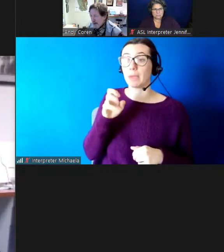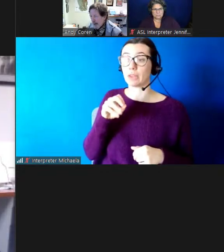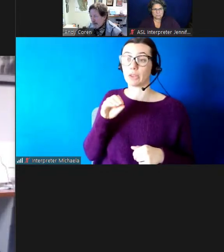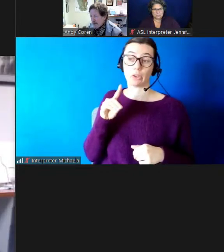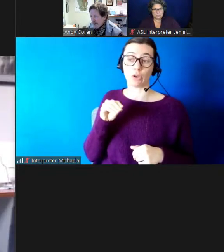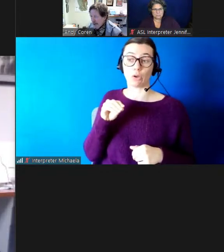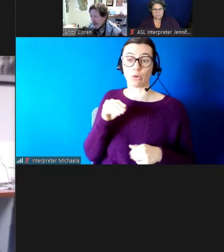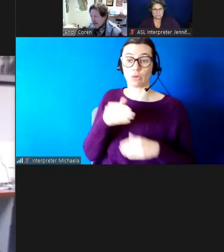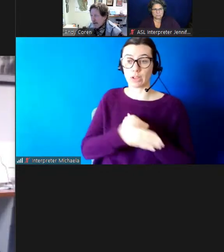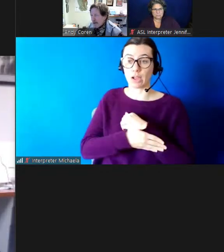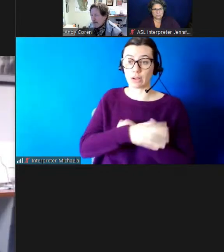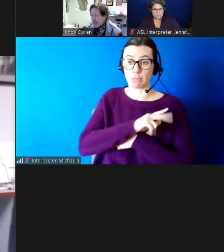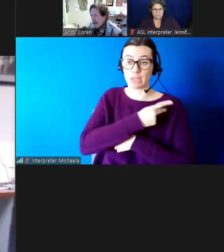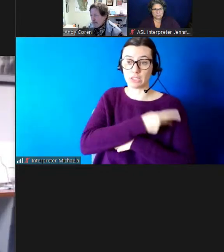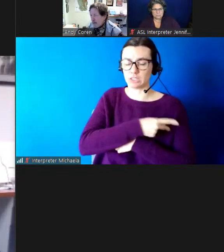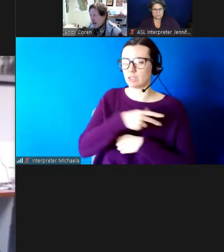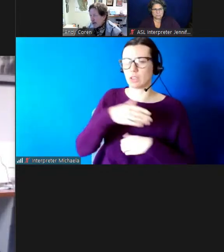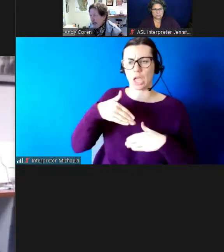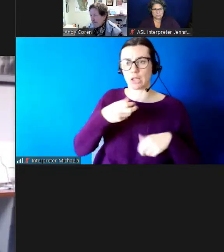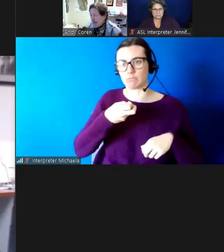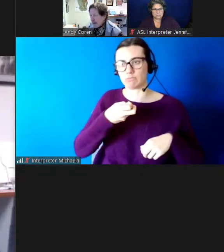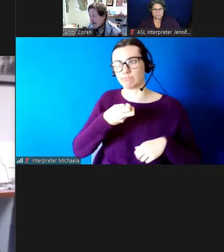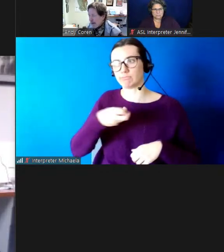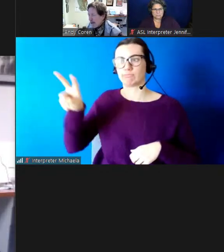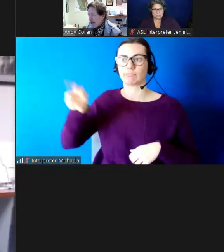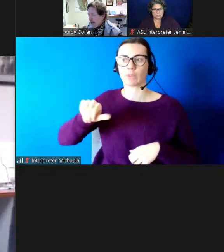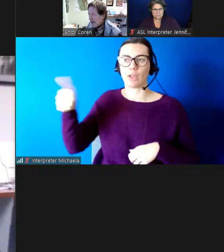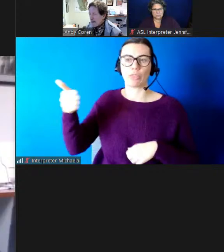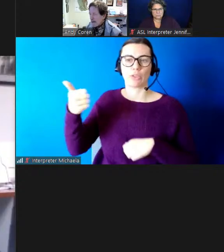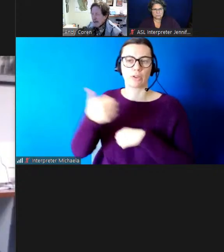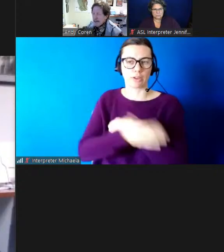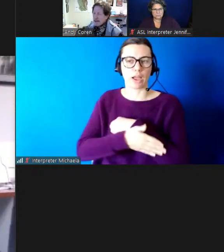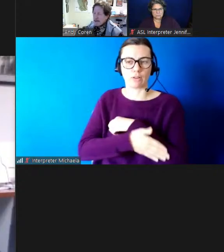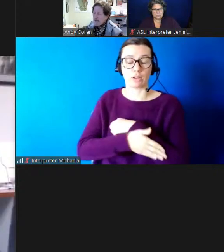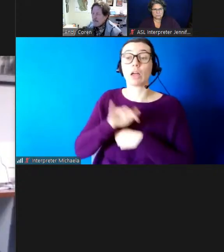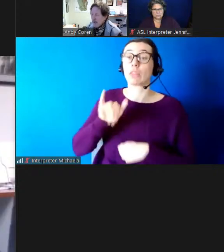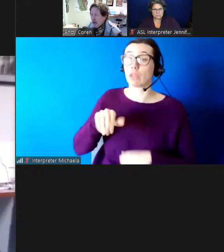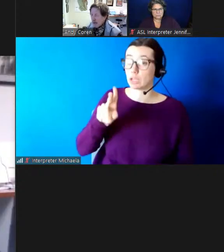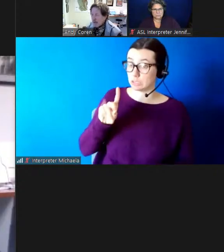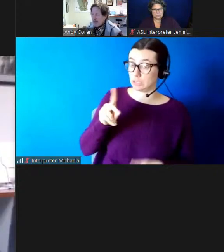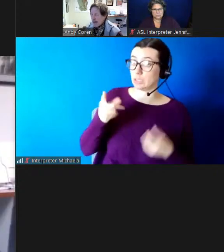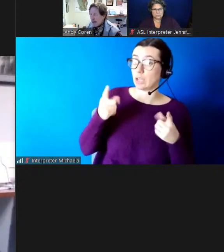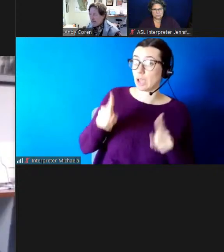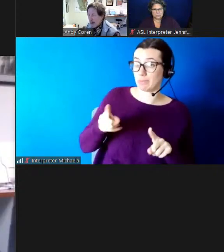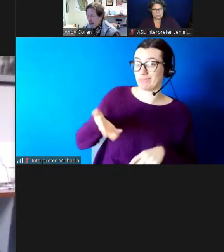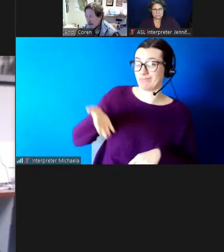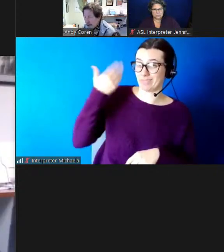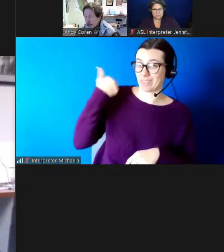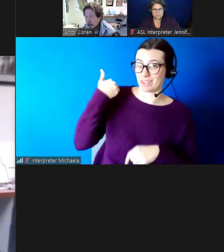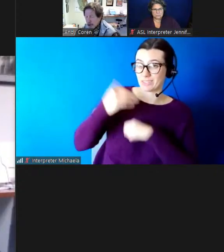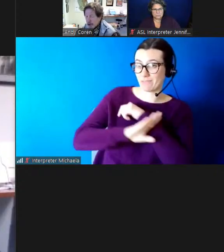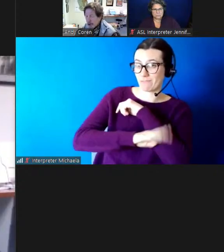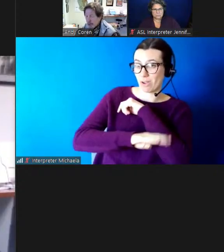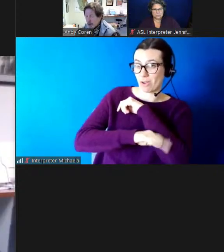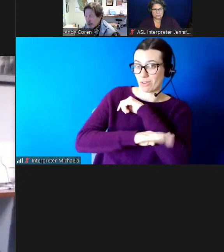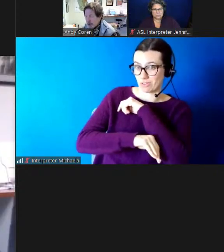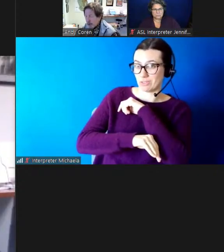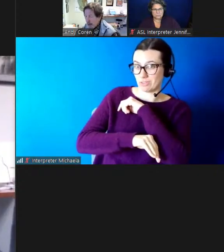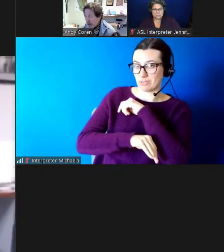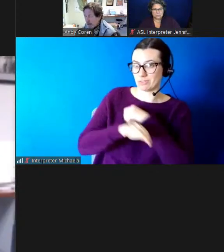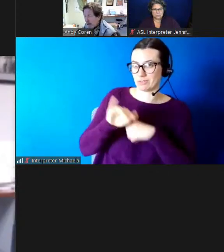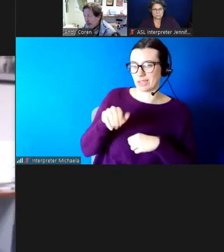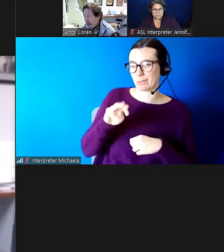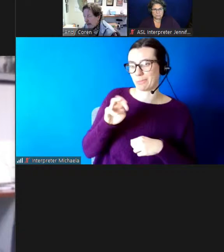out of county yet. That was happening last fall when we had our big surge in